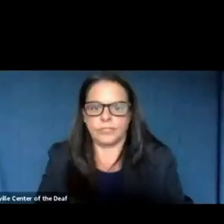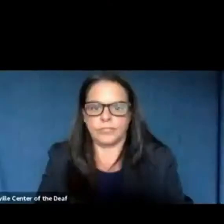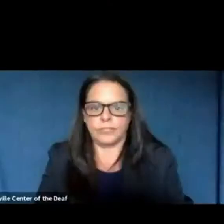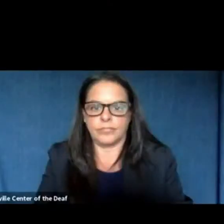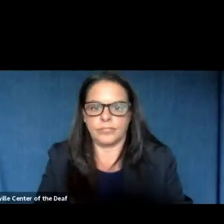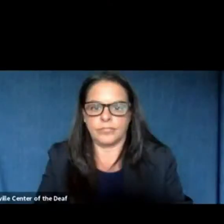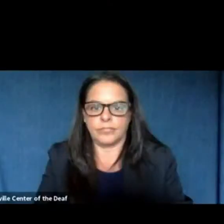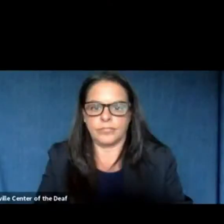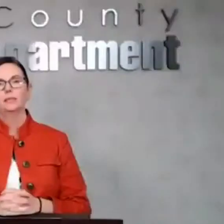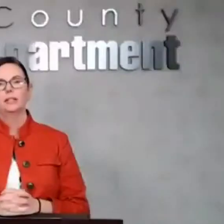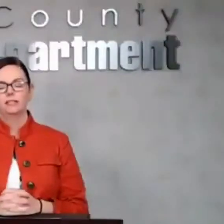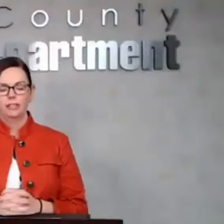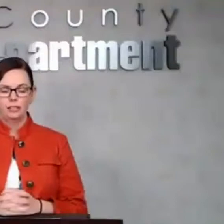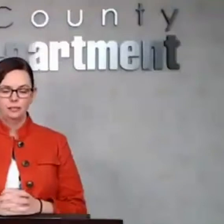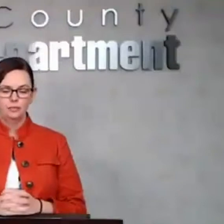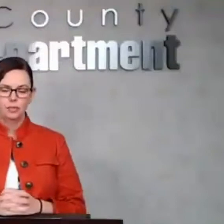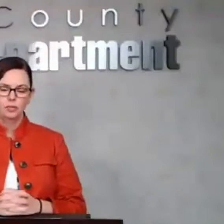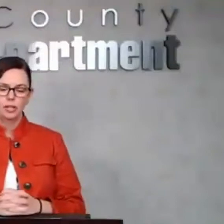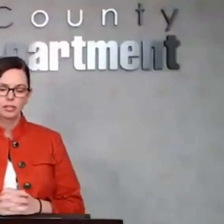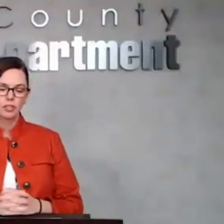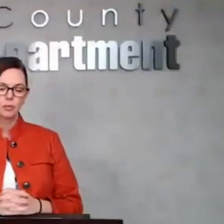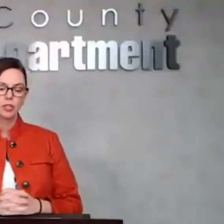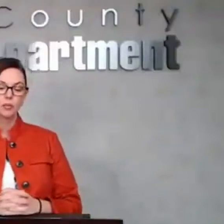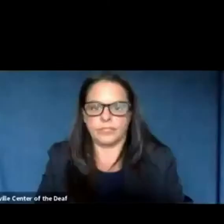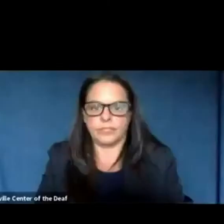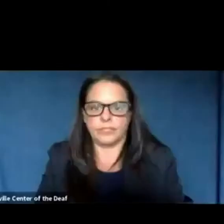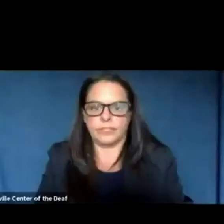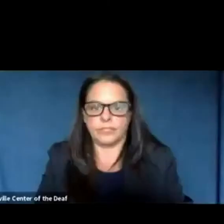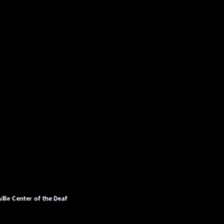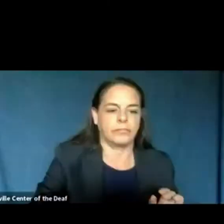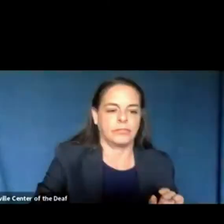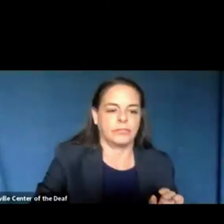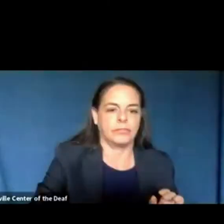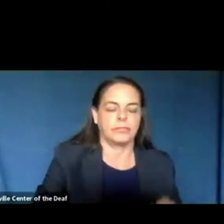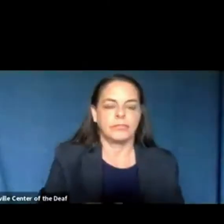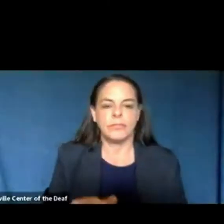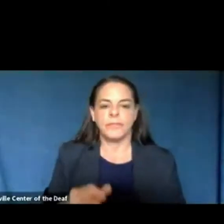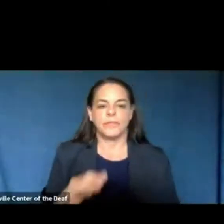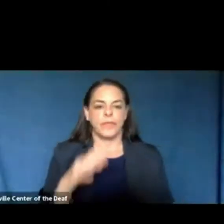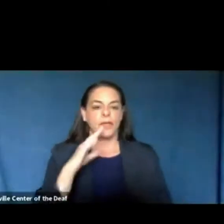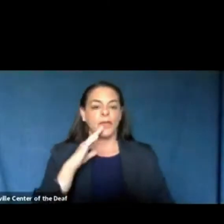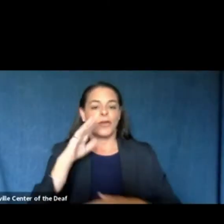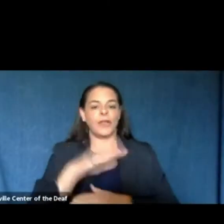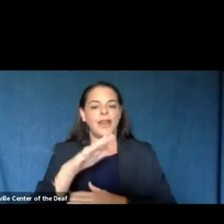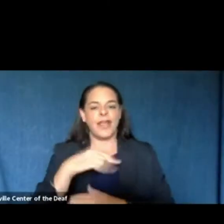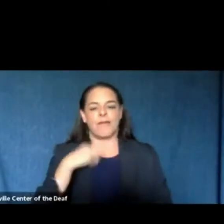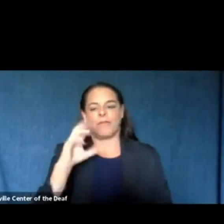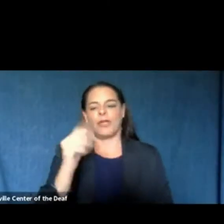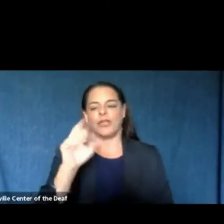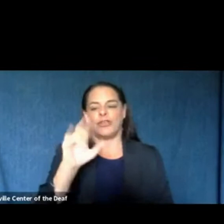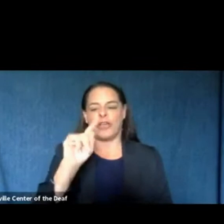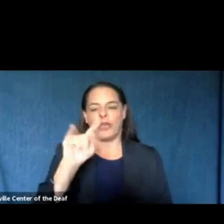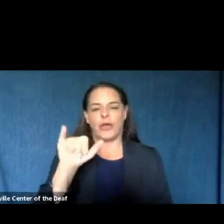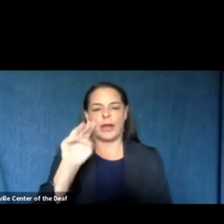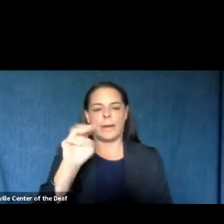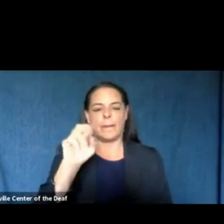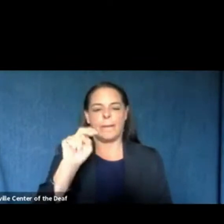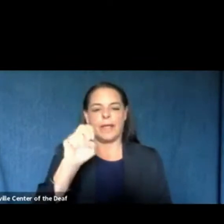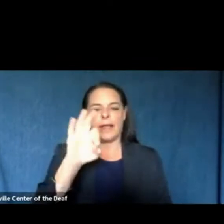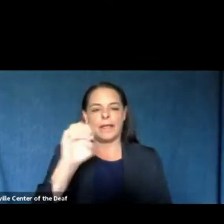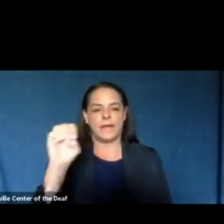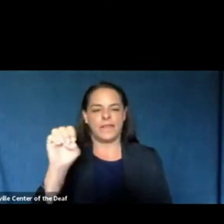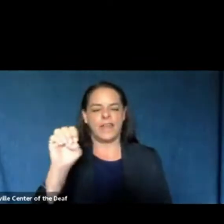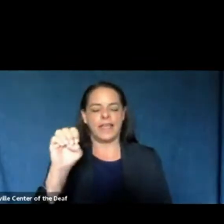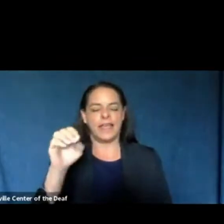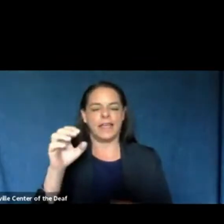Good Wednesday afternoon. I'm Charity Menifee, Director of Communicable and Environmental Disease and Emergency Preparedness here at Knox County Health Department.